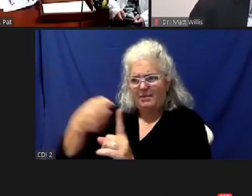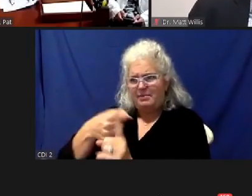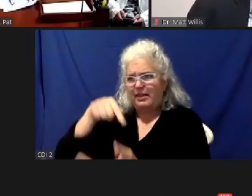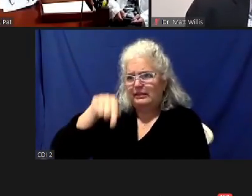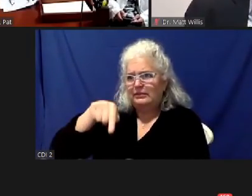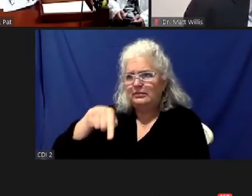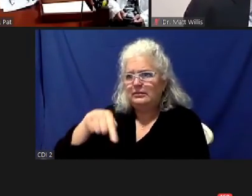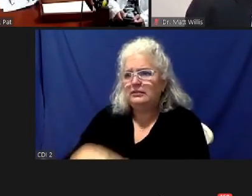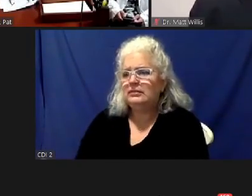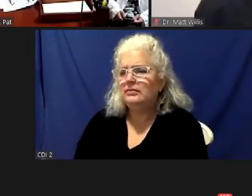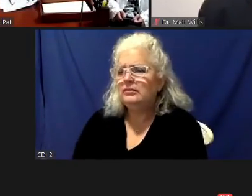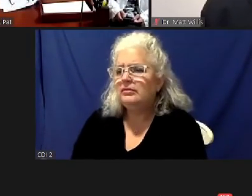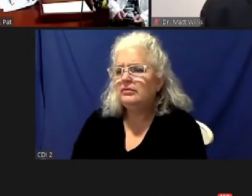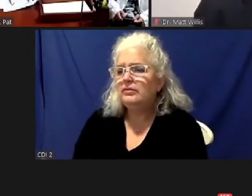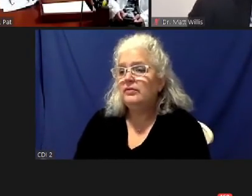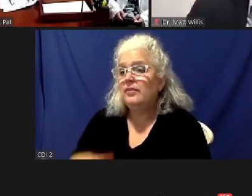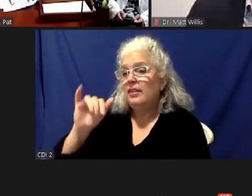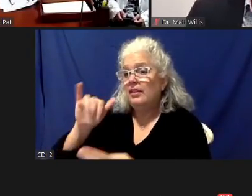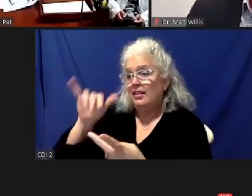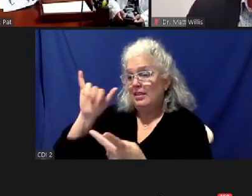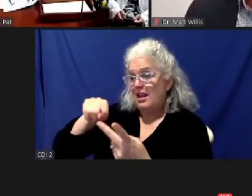exactly have to be on the